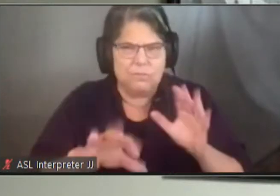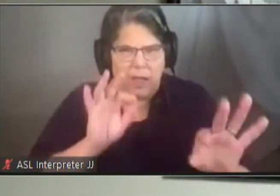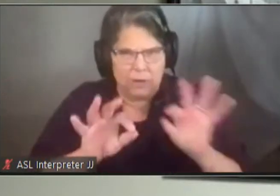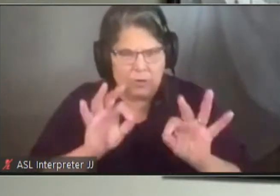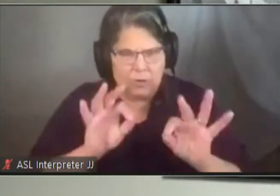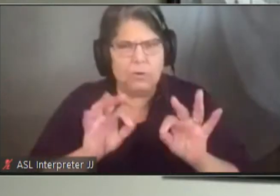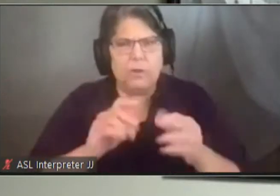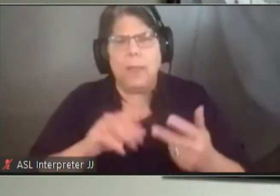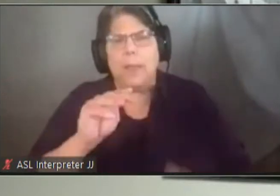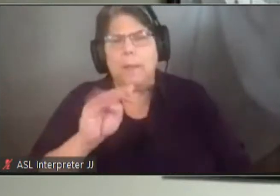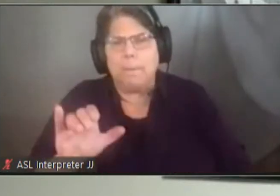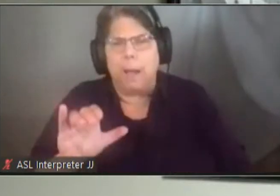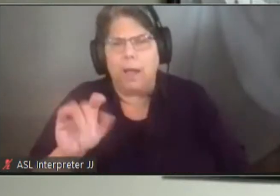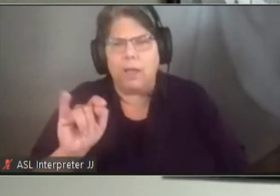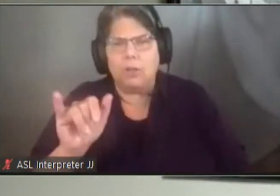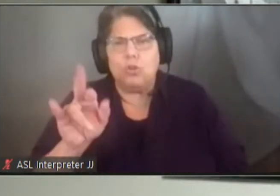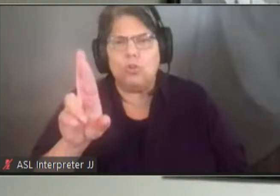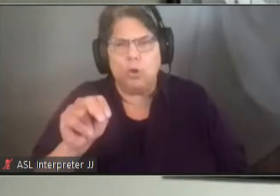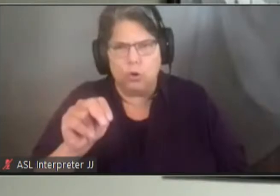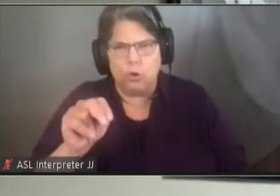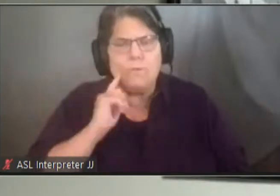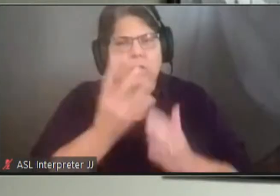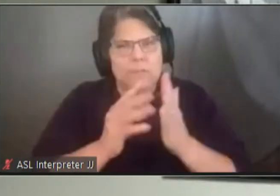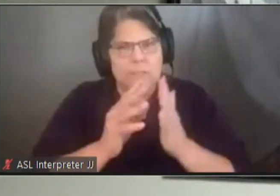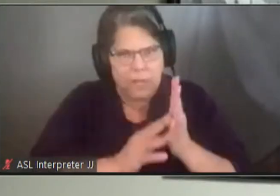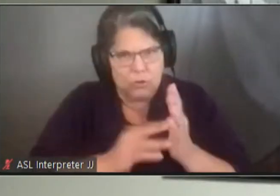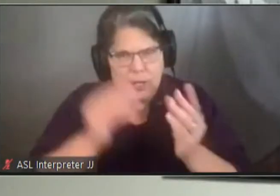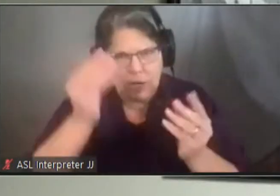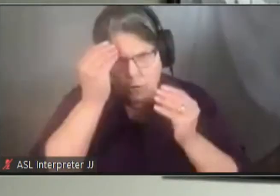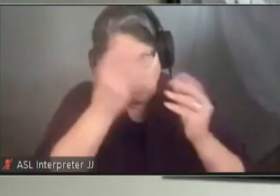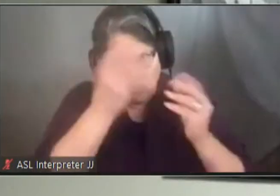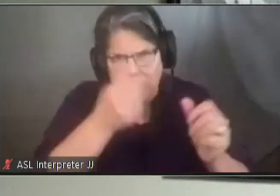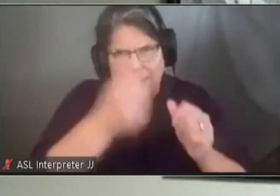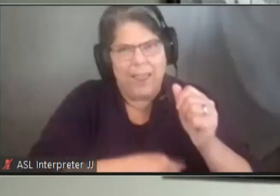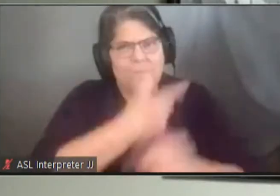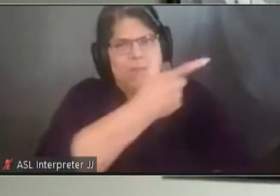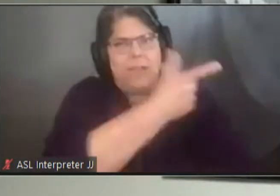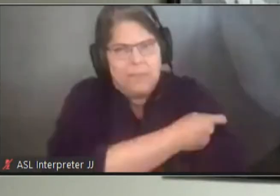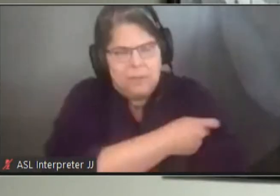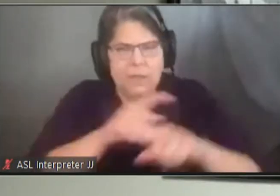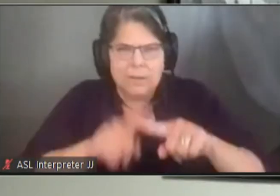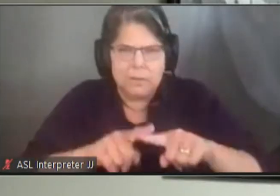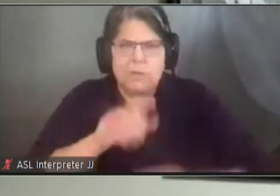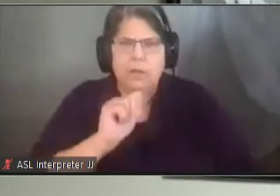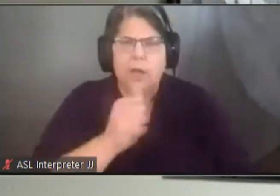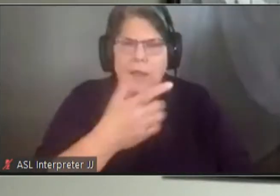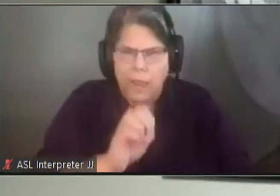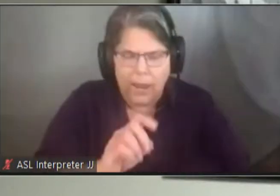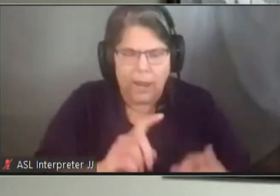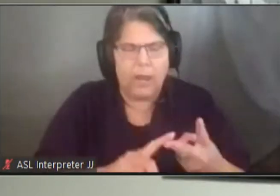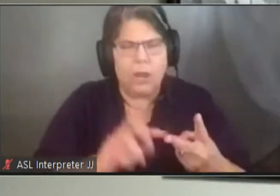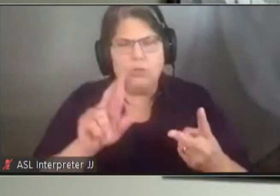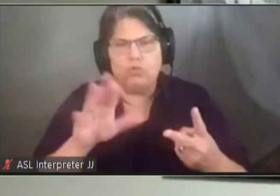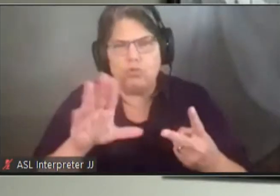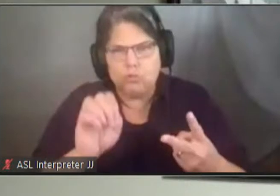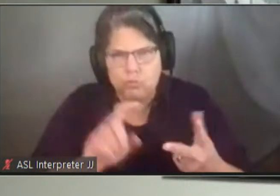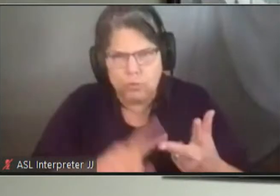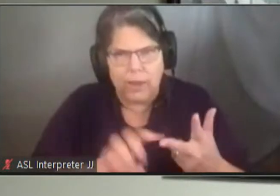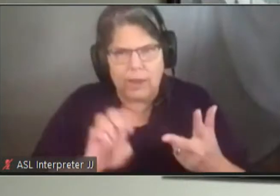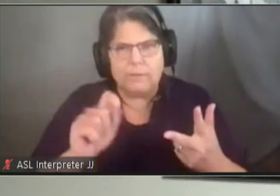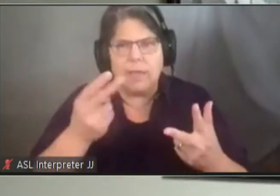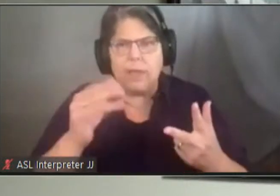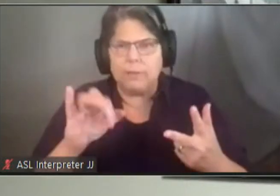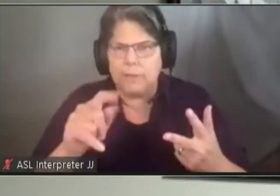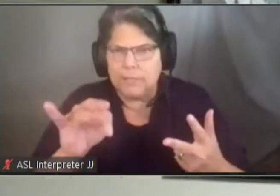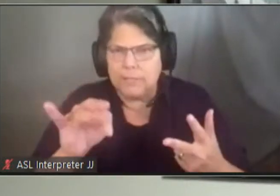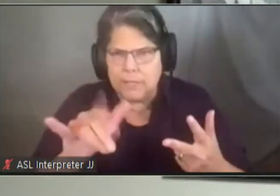MyTurn for scheduling and reporting each vaccine with age, race, ethnicity, data, all input. And we